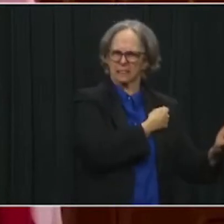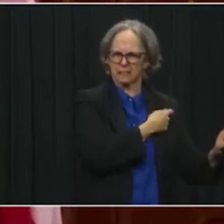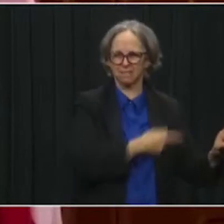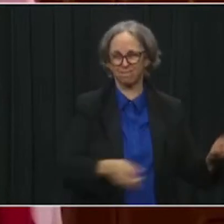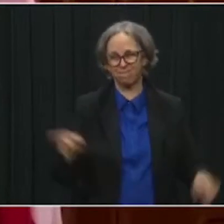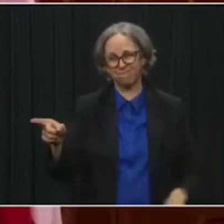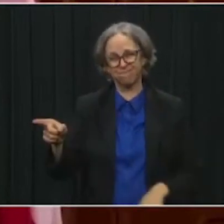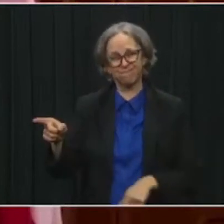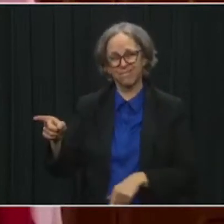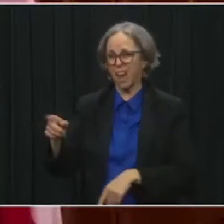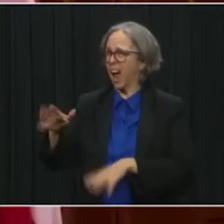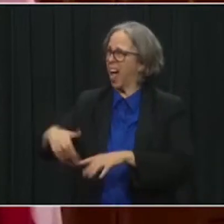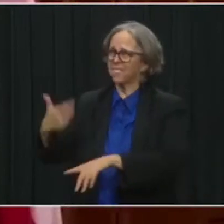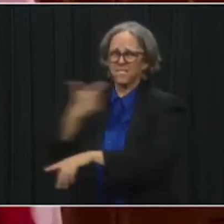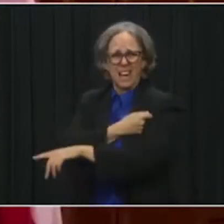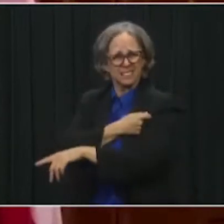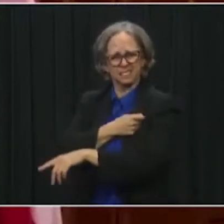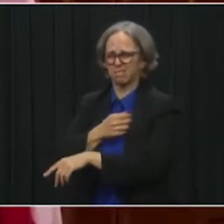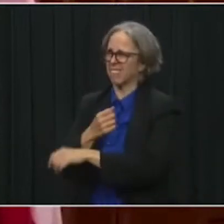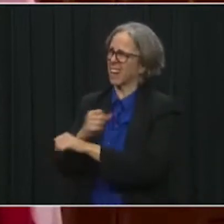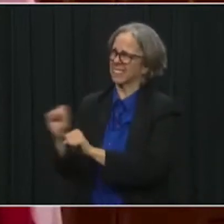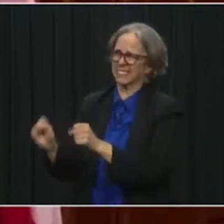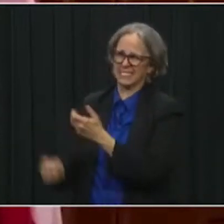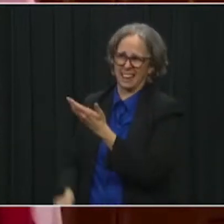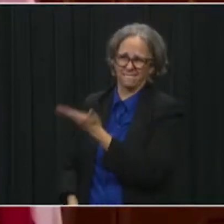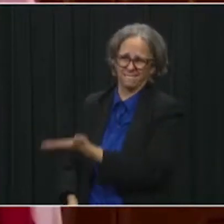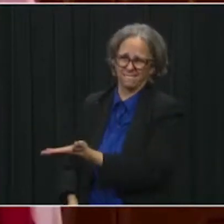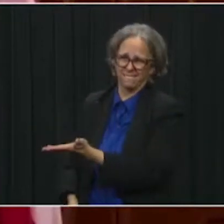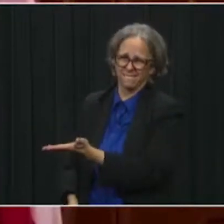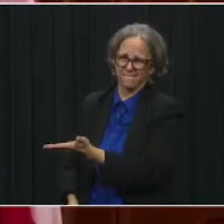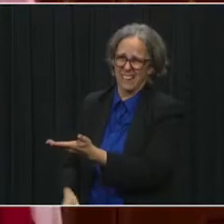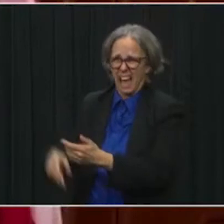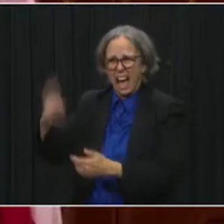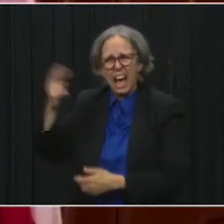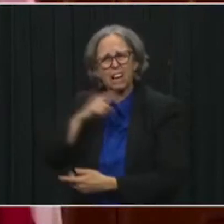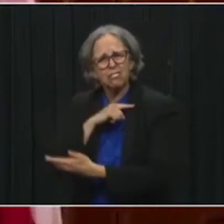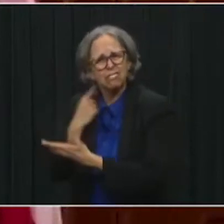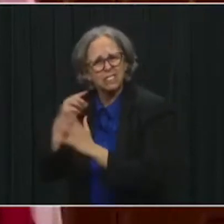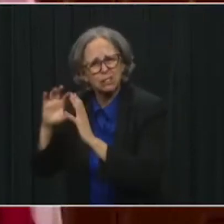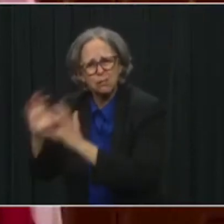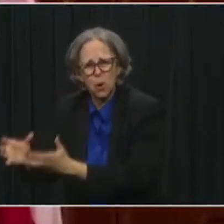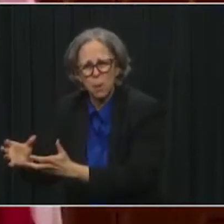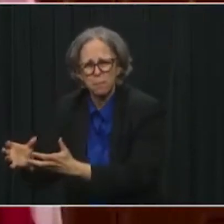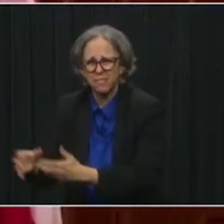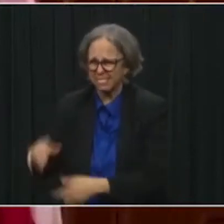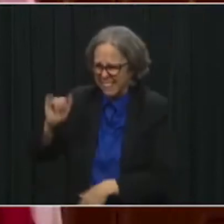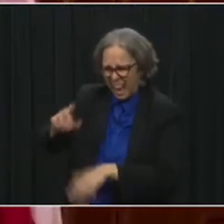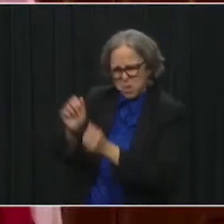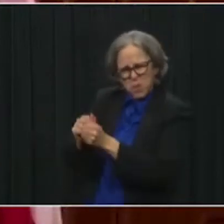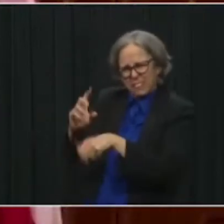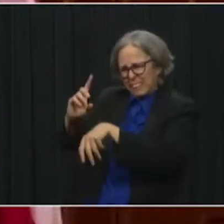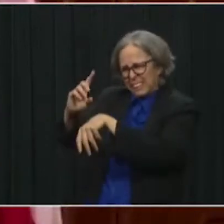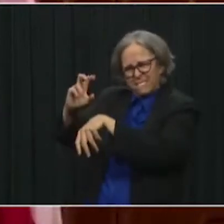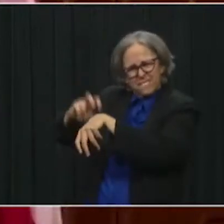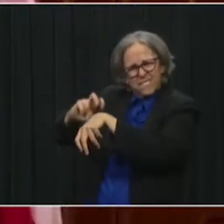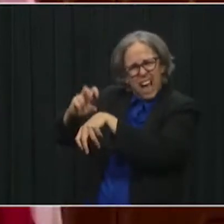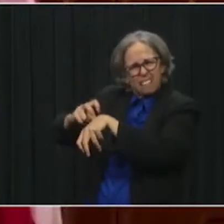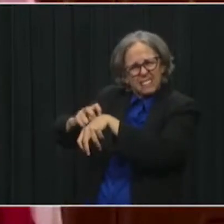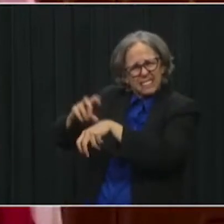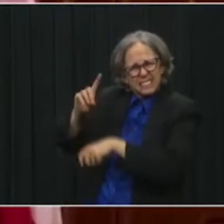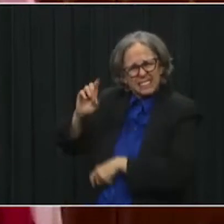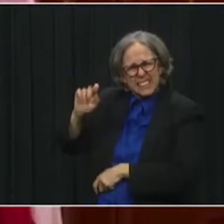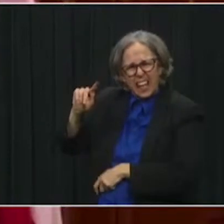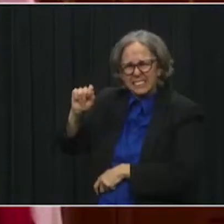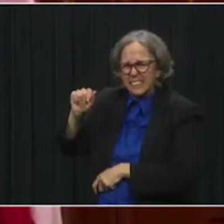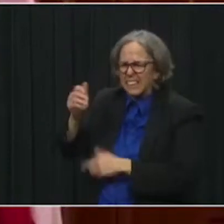imperiled because of this Delta variant, which is more contagious and many times carries a more